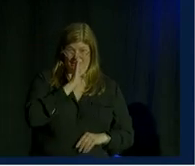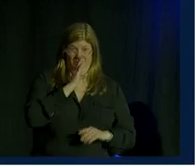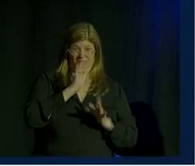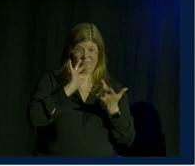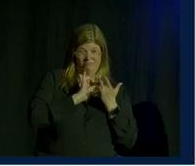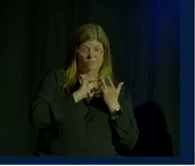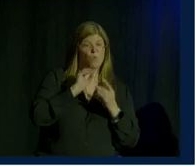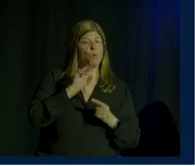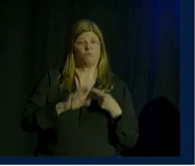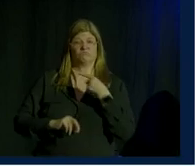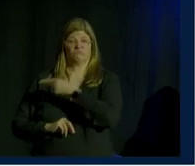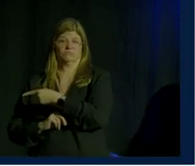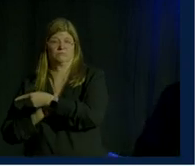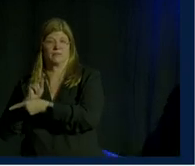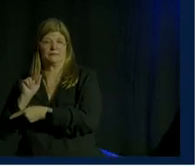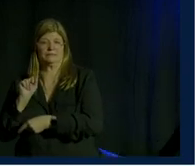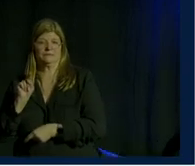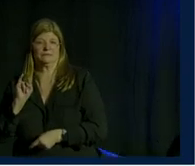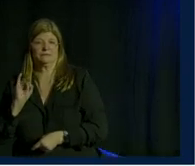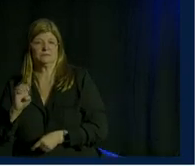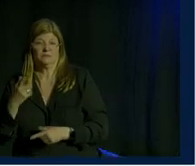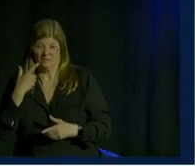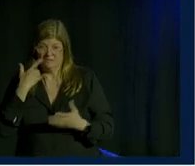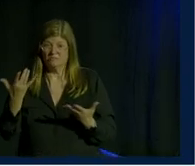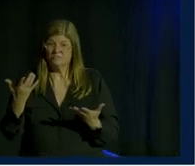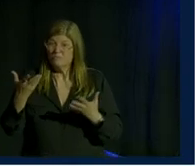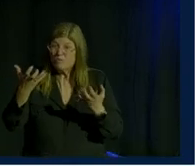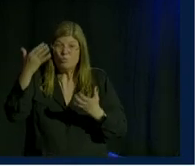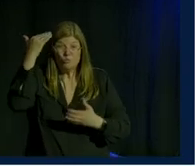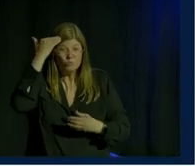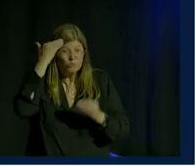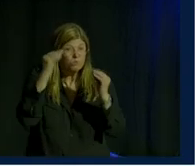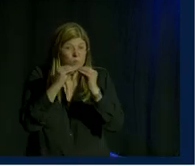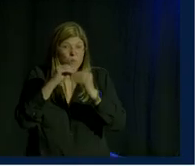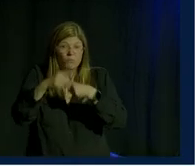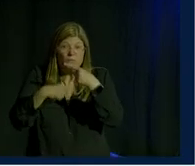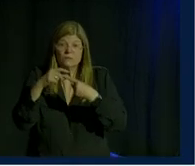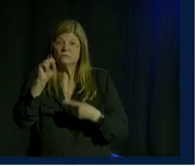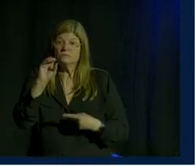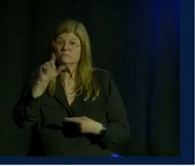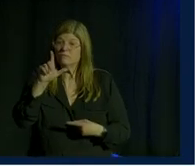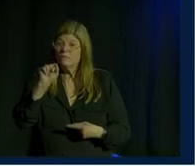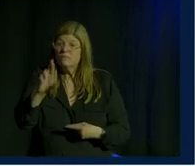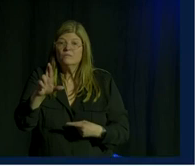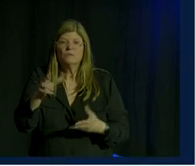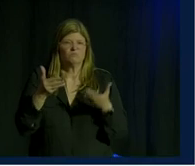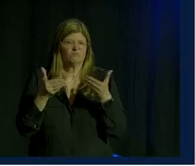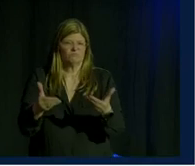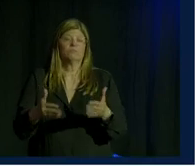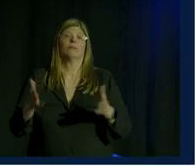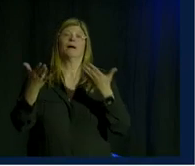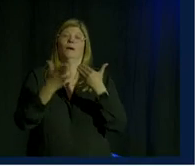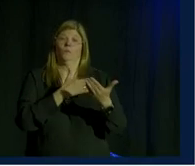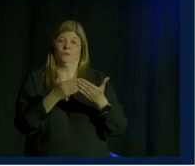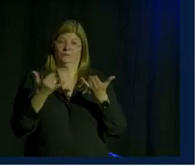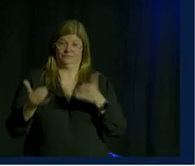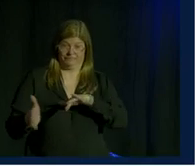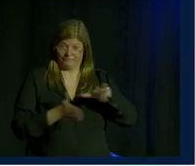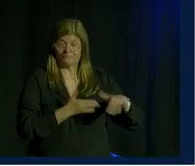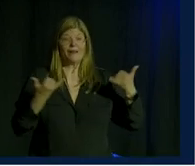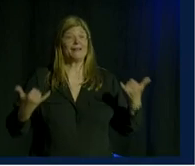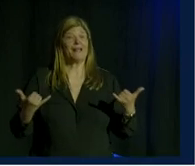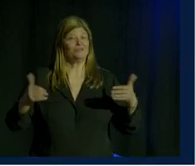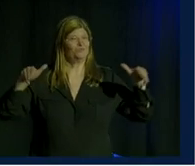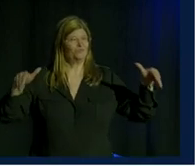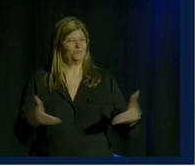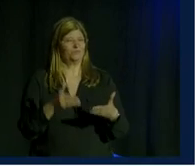solar, just feel free to reach out. Thank you. I have the pleasure of introducing Greta Rivero. She is the manager for the Accelerated Plan Review Program